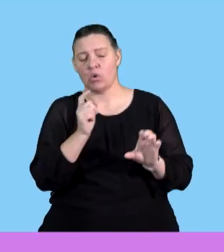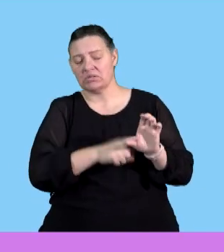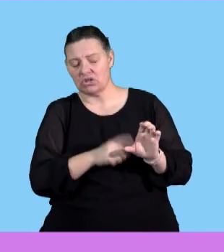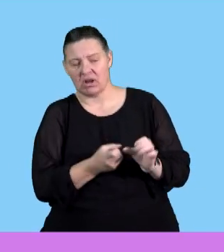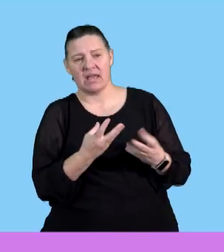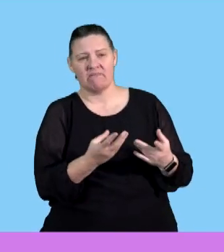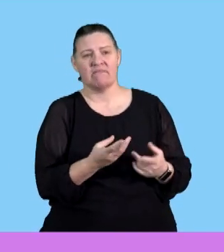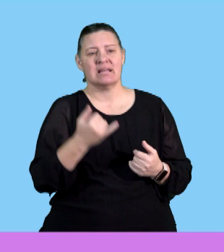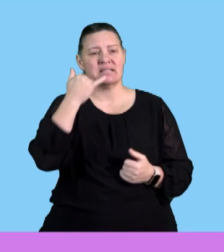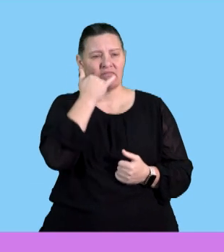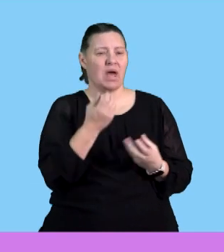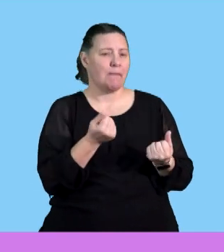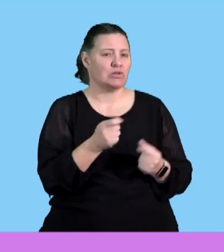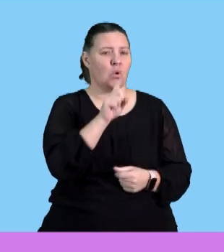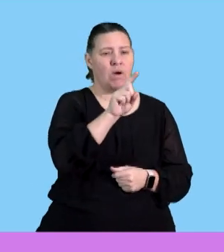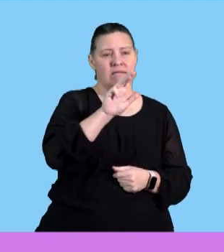at